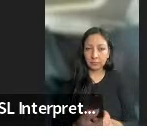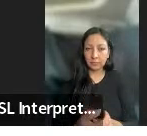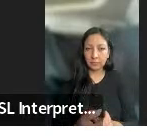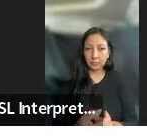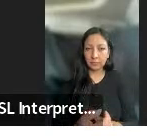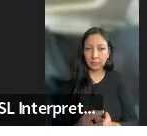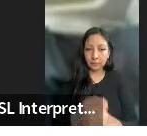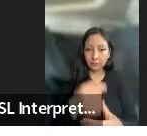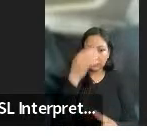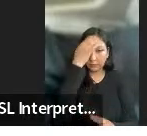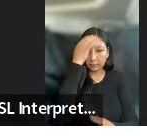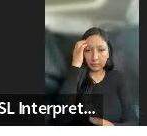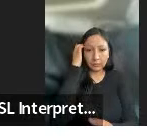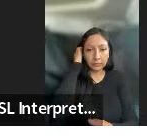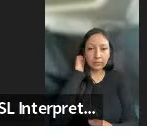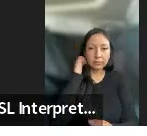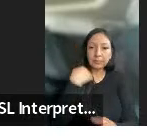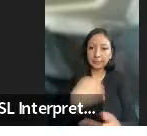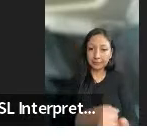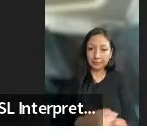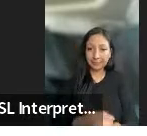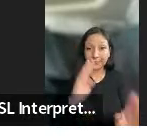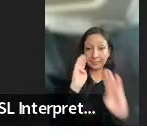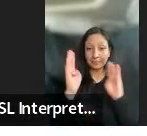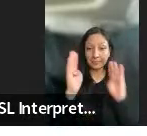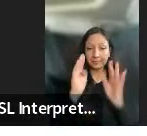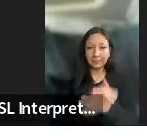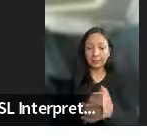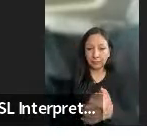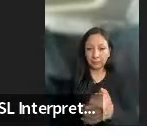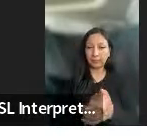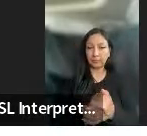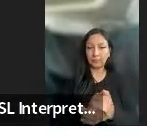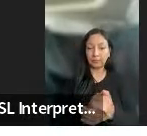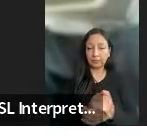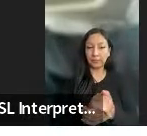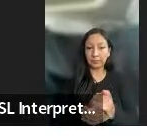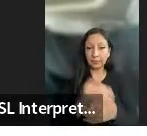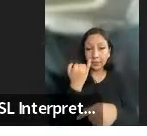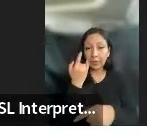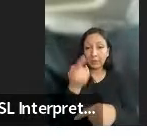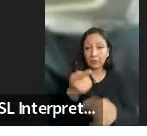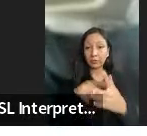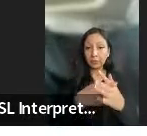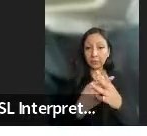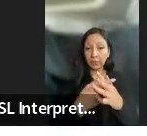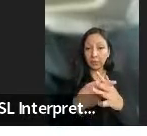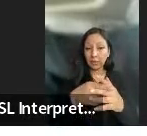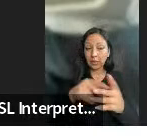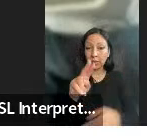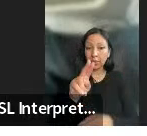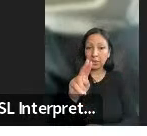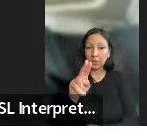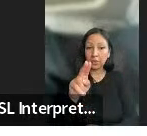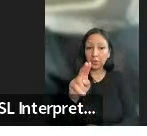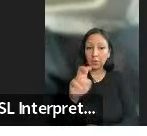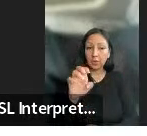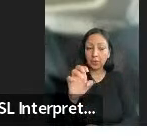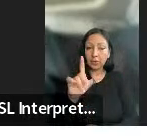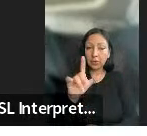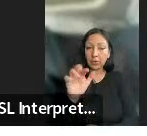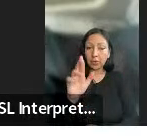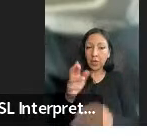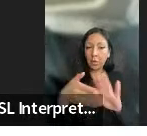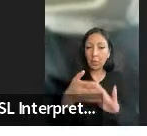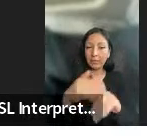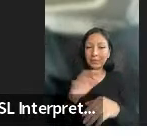Suwen is being promoted. Hi. So if you're starting the ULERT process in April, I assume